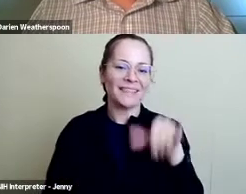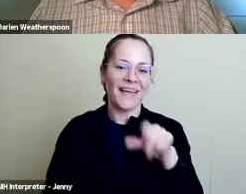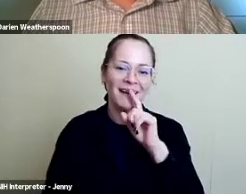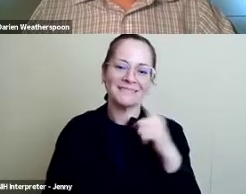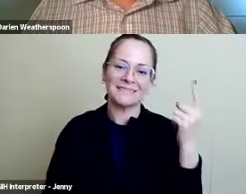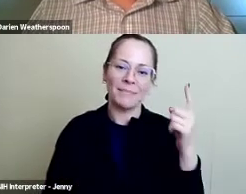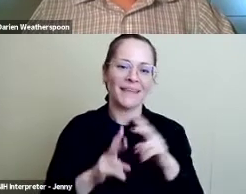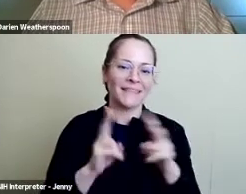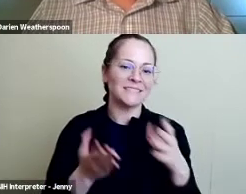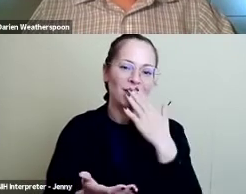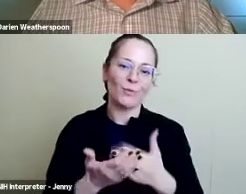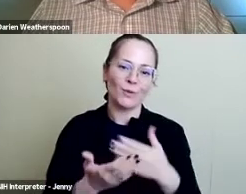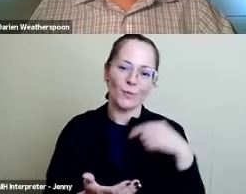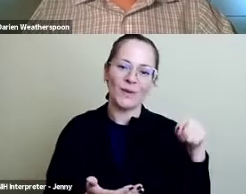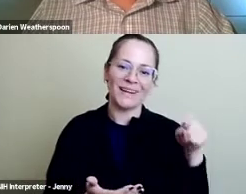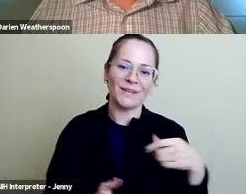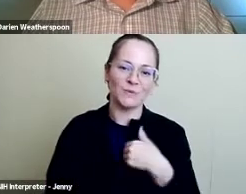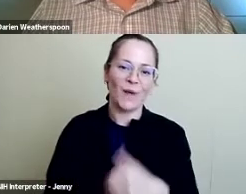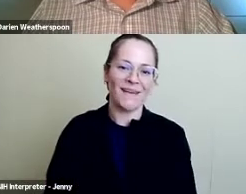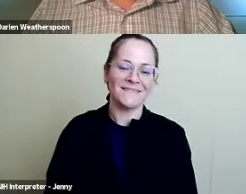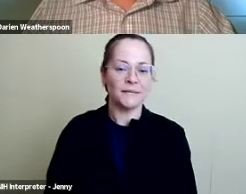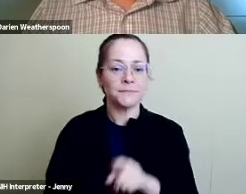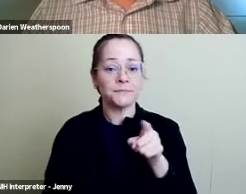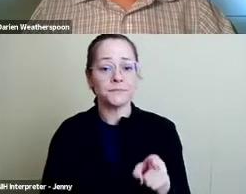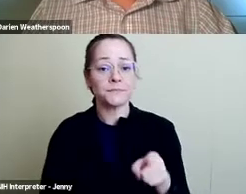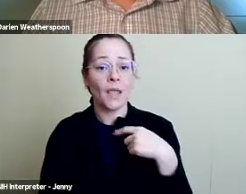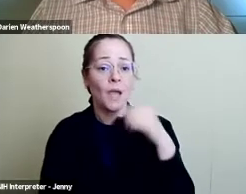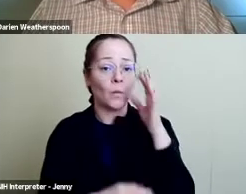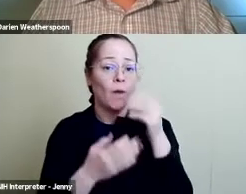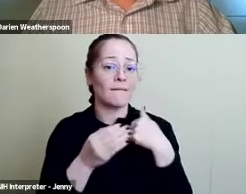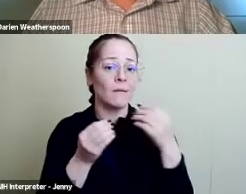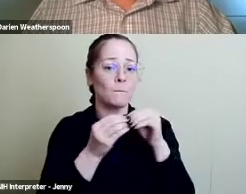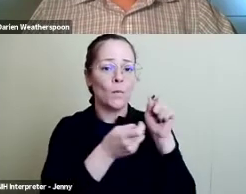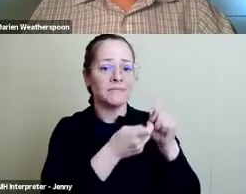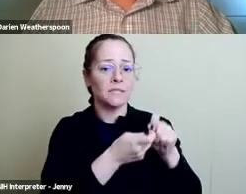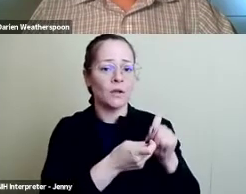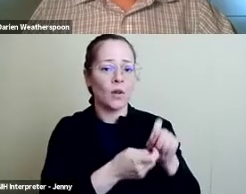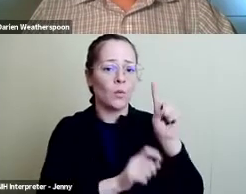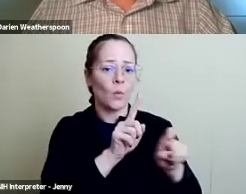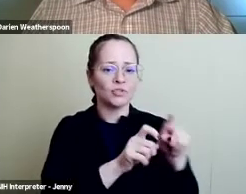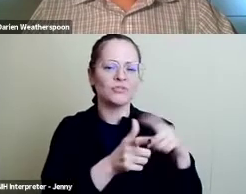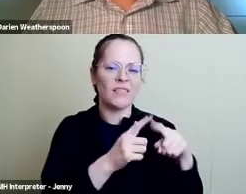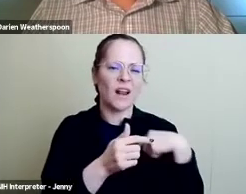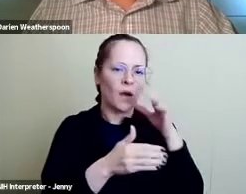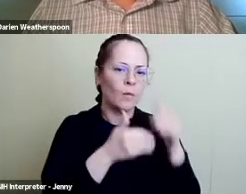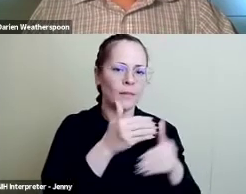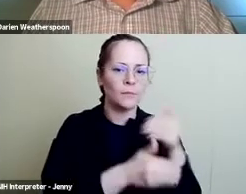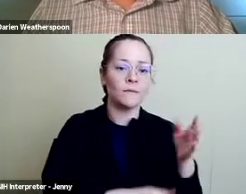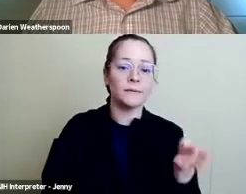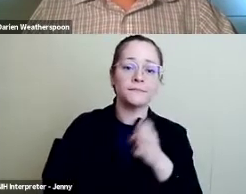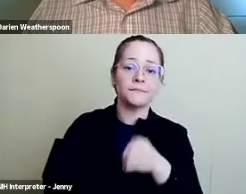clear that you need to have, right? Okay, so I'm going to start with some more particular questions and then we'll go from there. We have a question